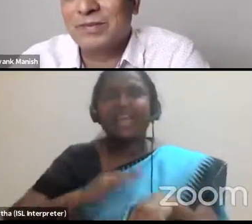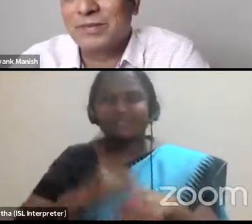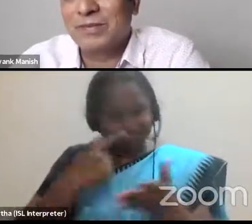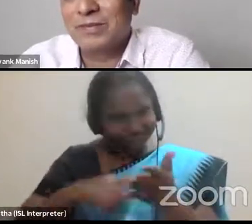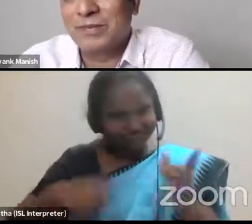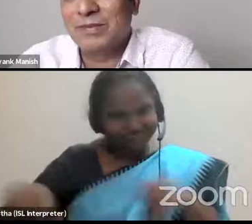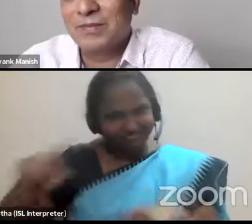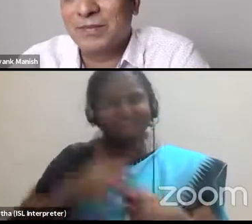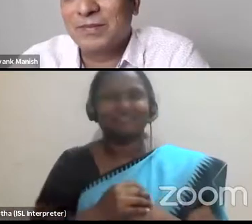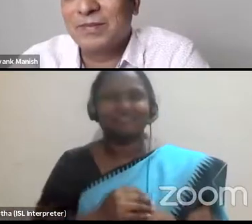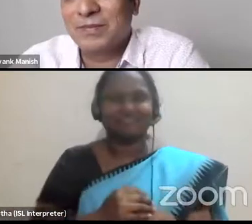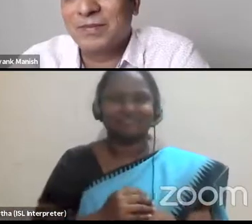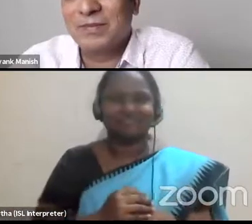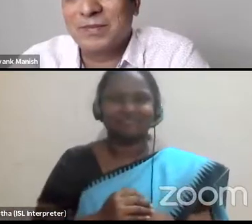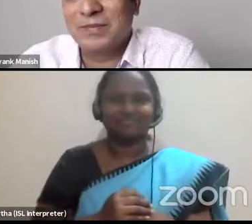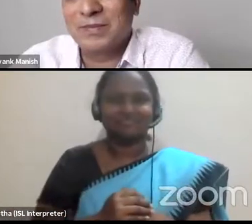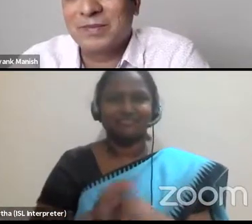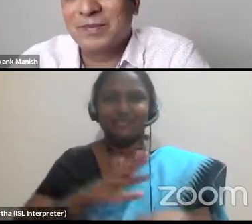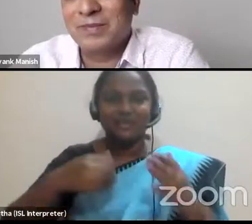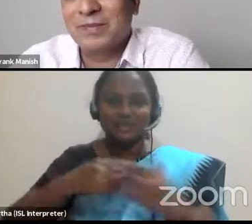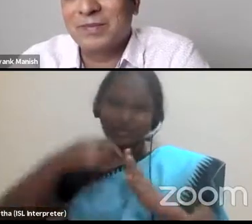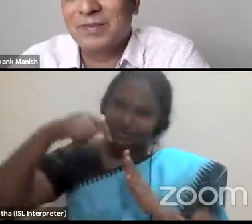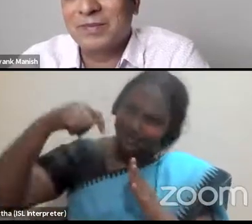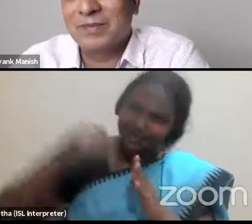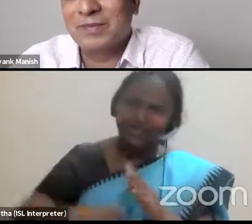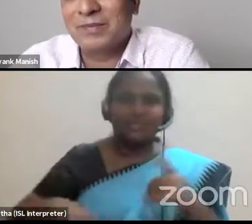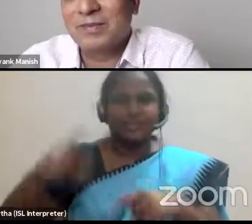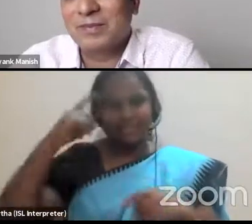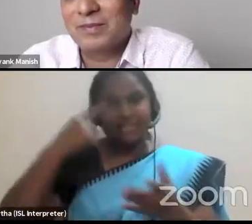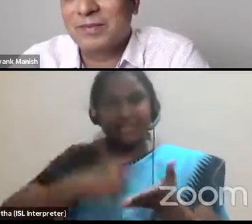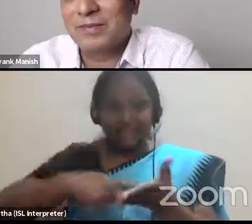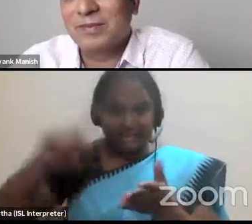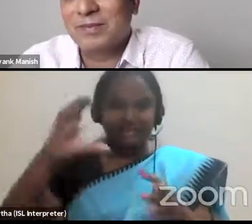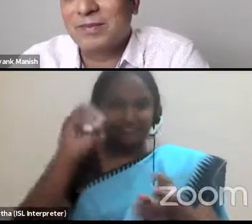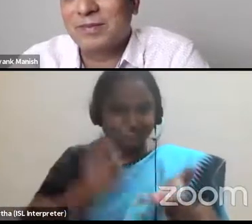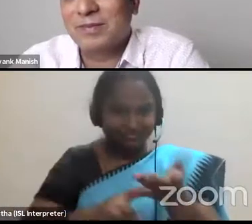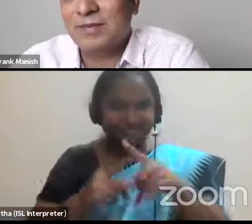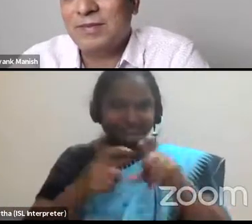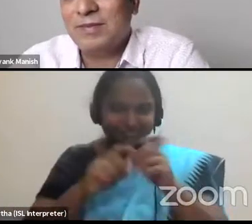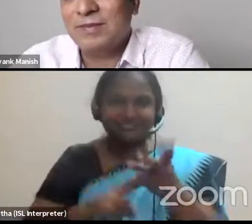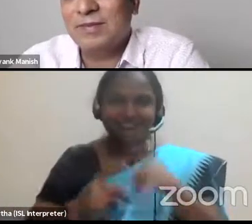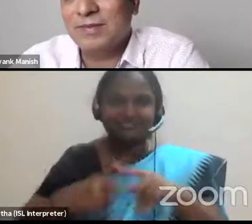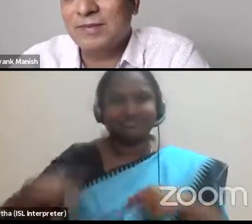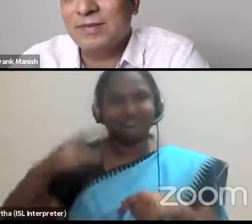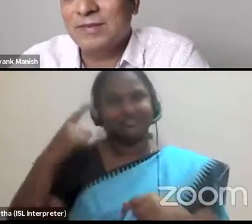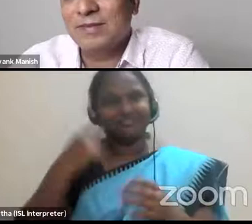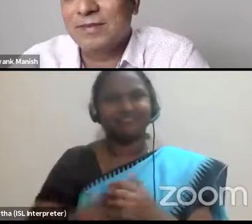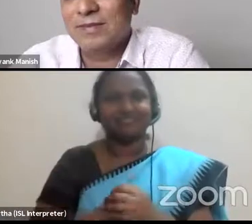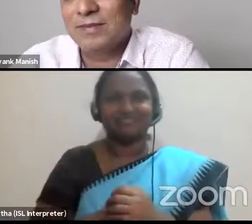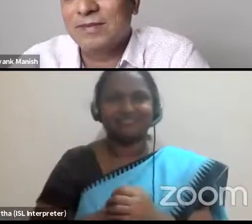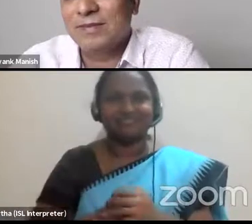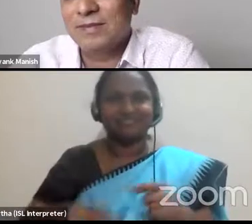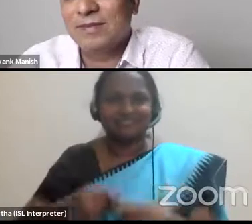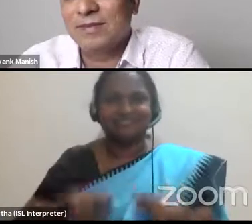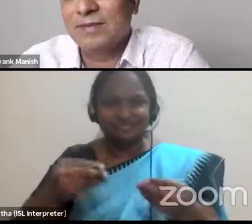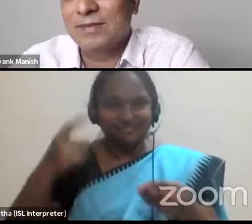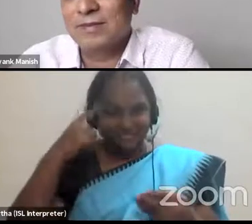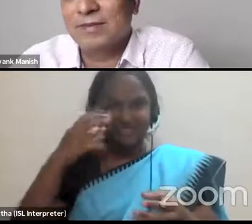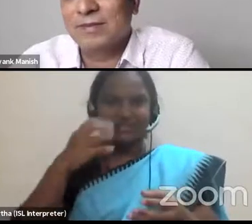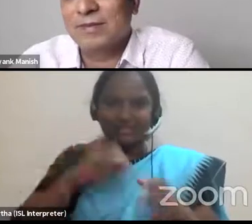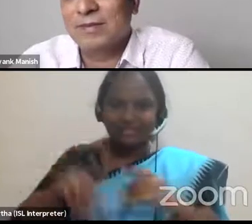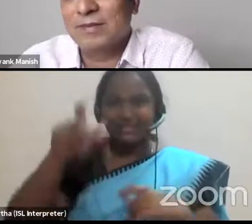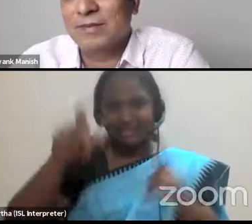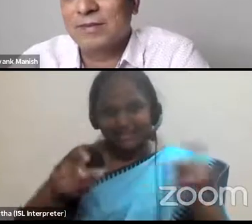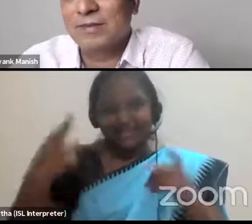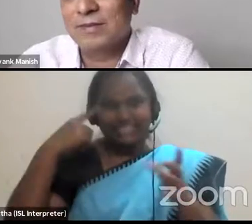right? Immersive. All the way down to, you know, right context, the authenticity in terms of the persona of